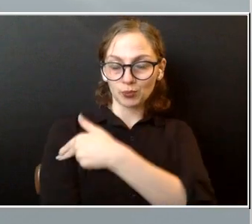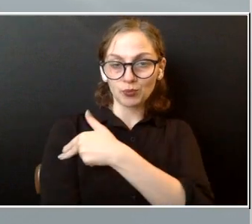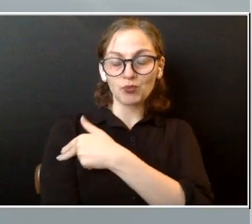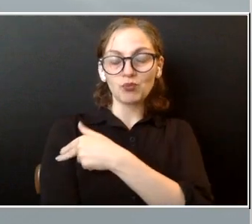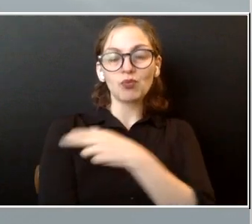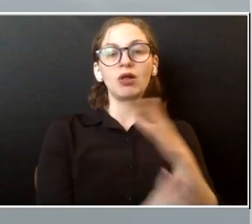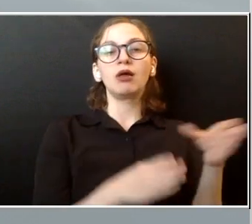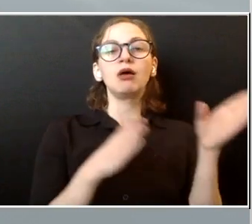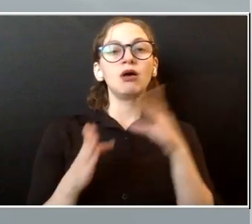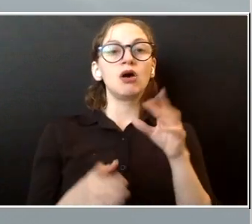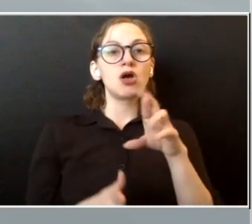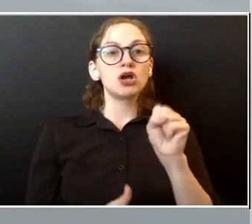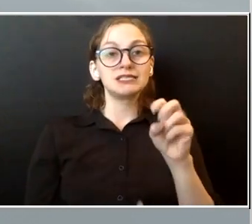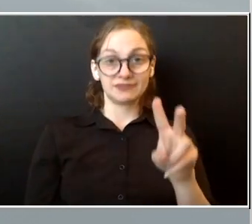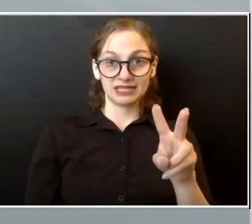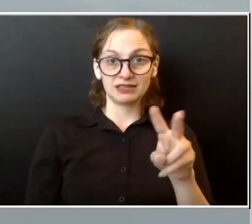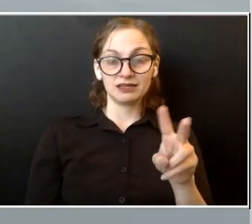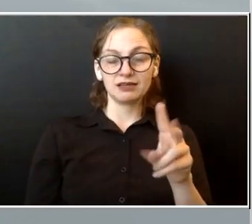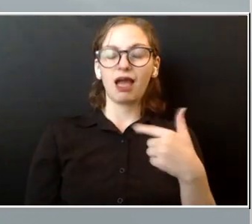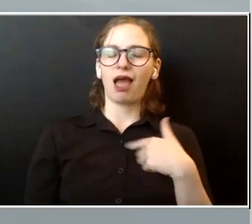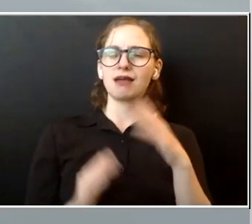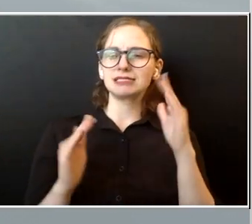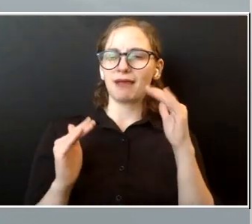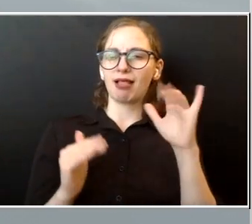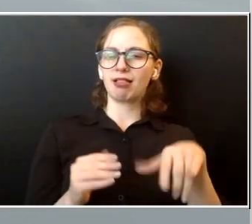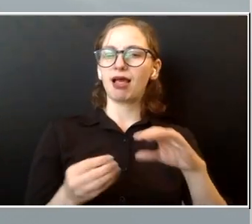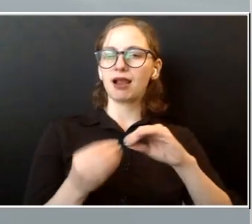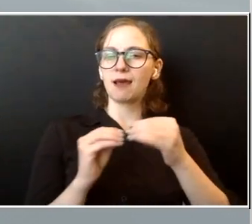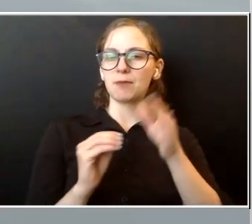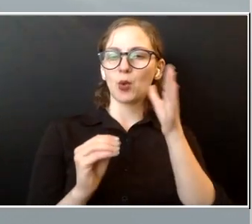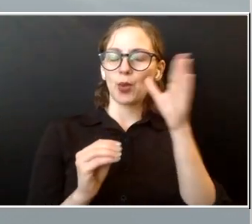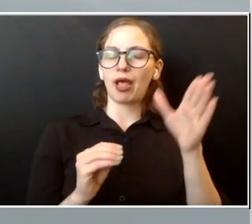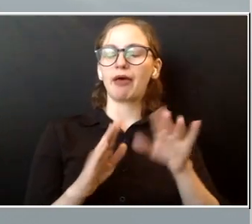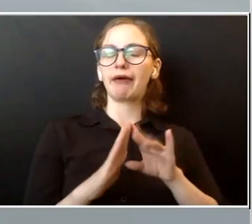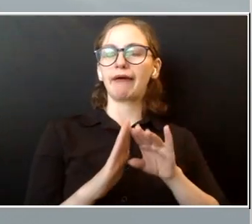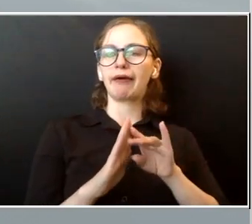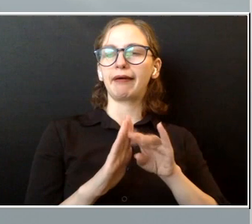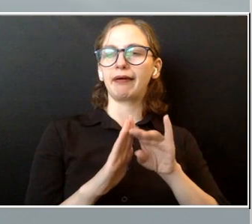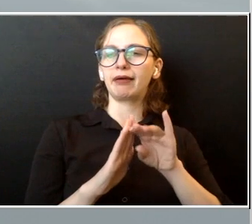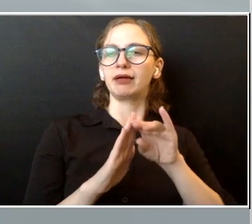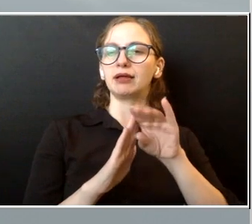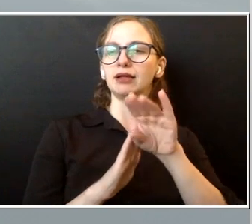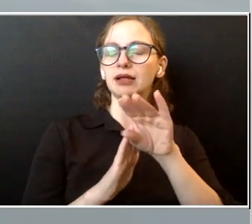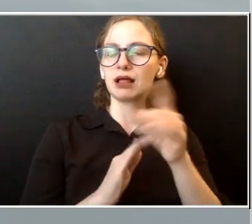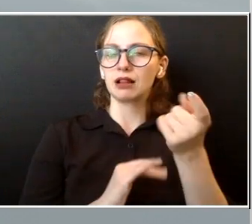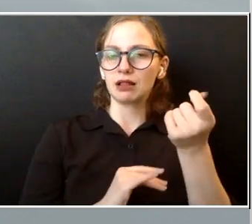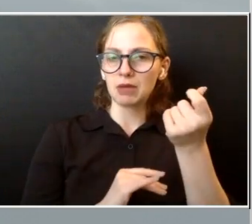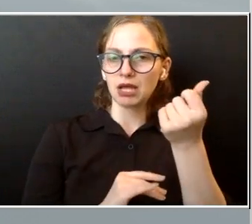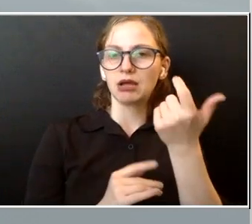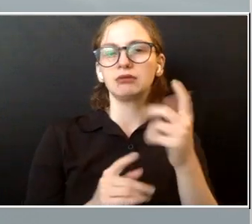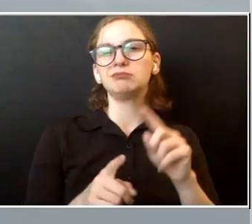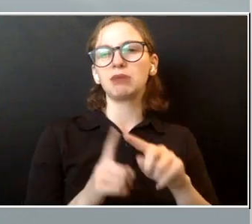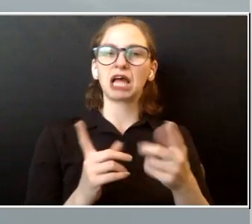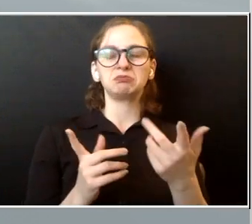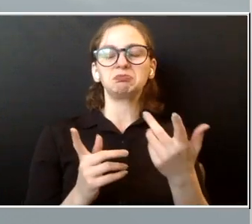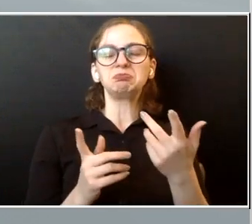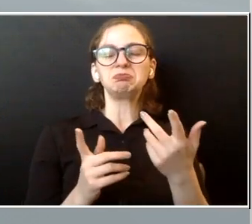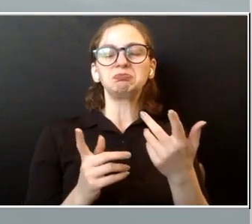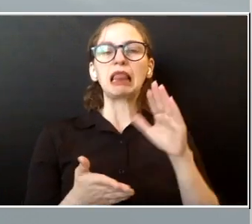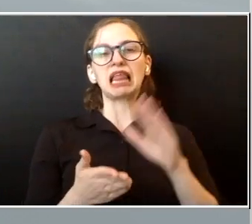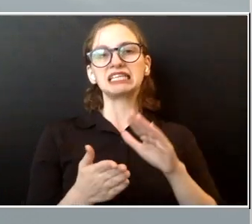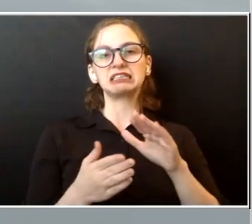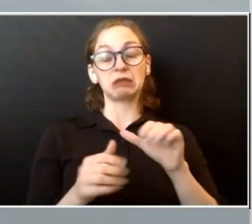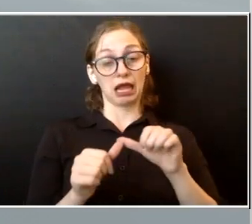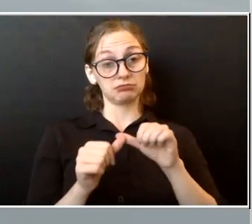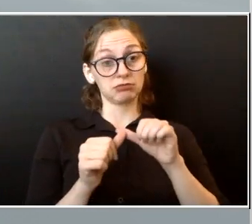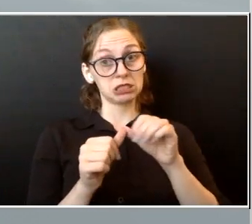I expect this number will probably trend up just a little bit, but more of a variable rate compared to what we see